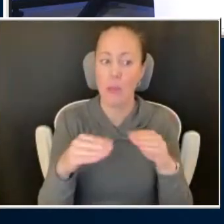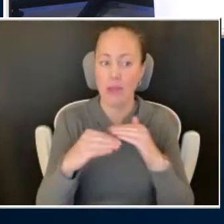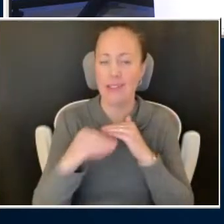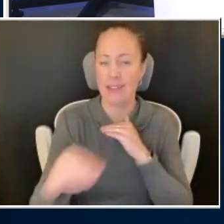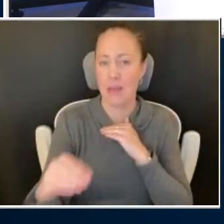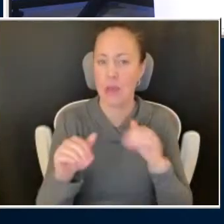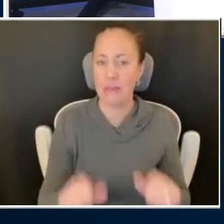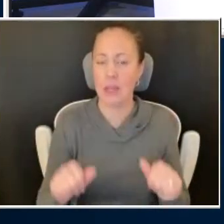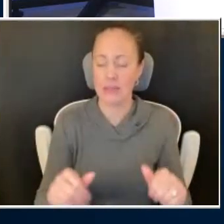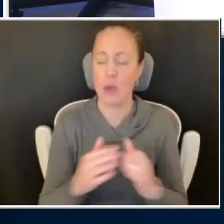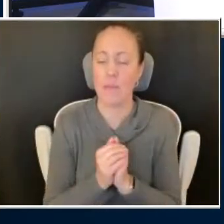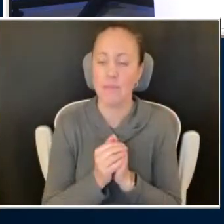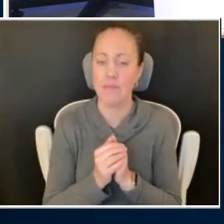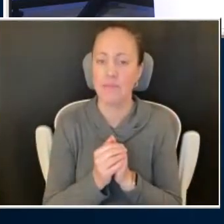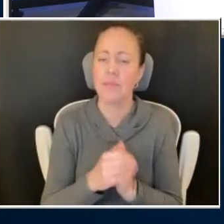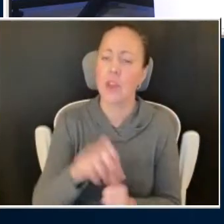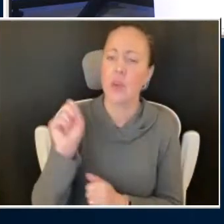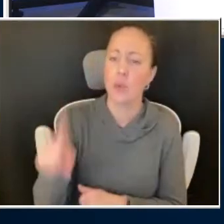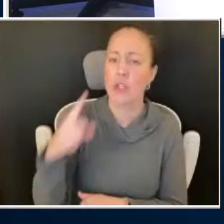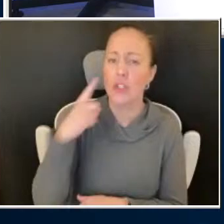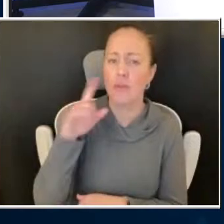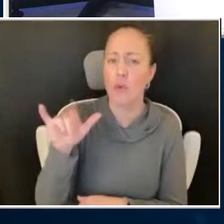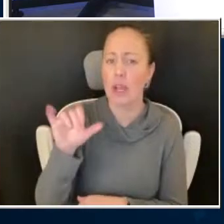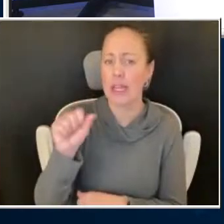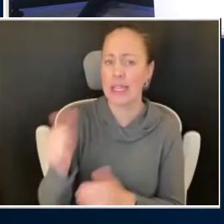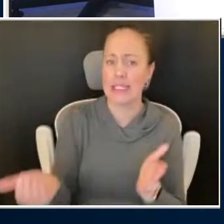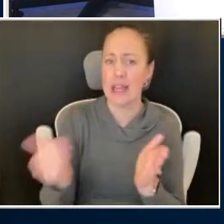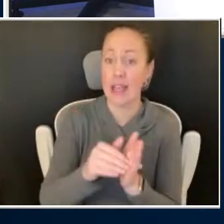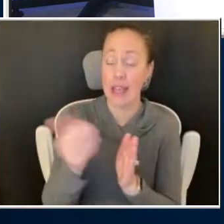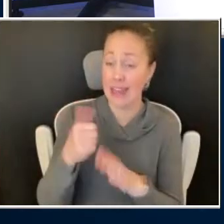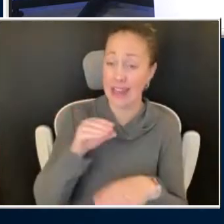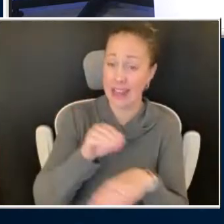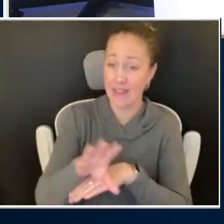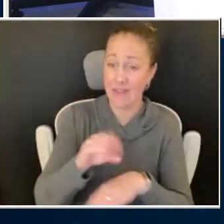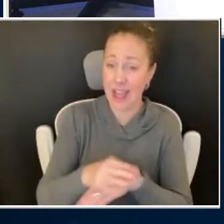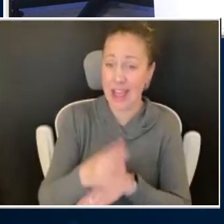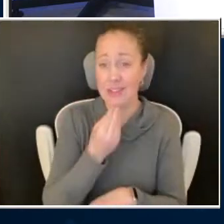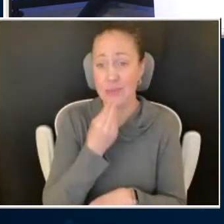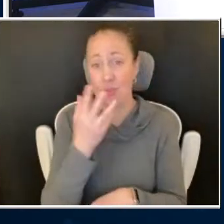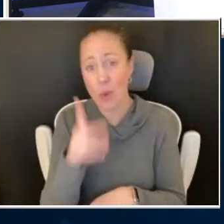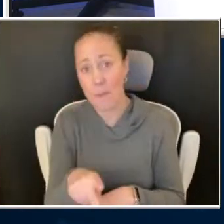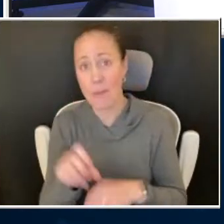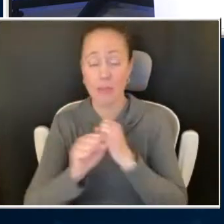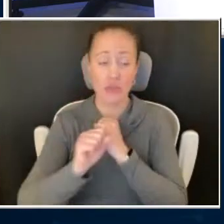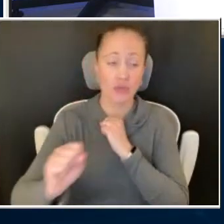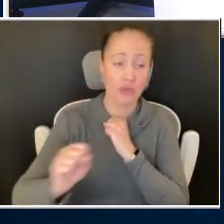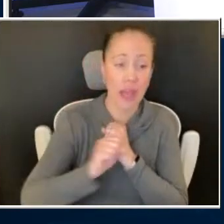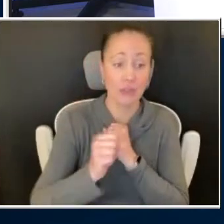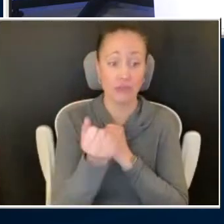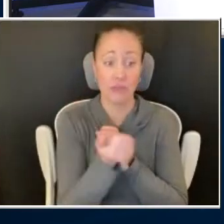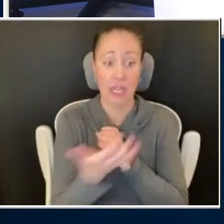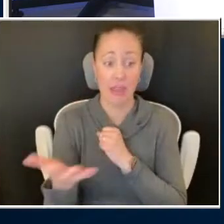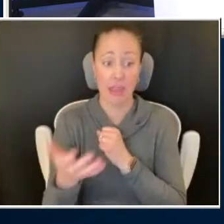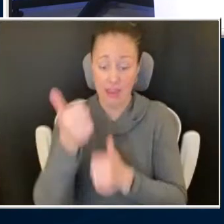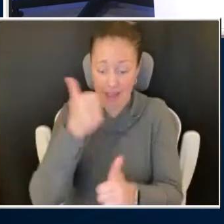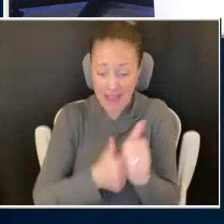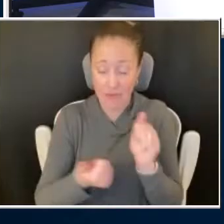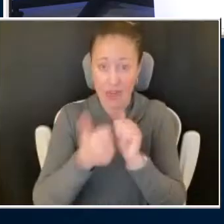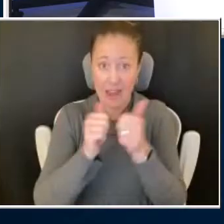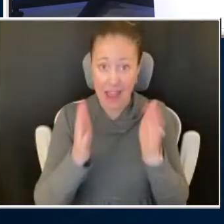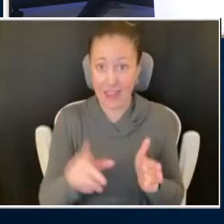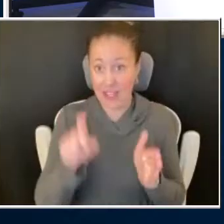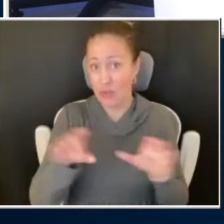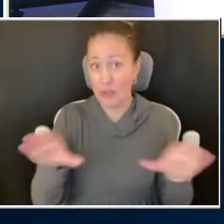Dr. Lisa Vopat. Casey wants to know, are there just any advice, any warm-up drills, stretches, anything that every athlete should be doing, male, female,